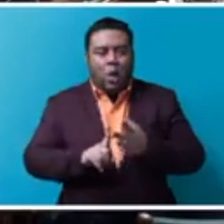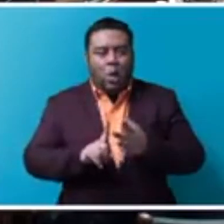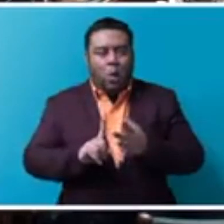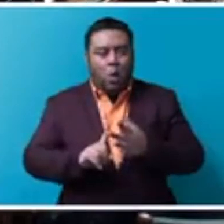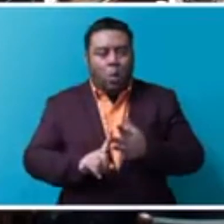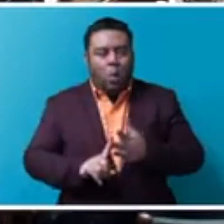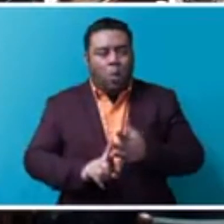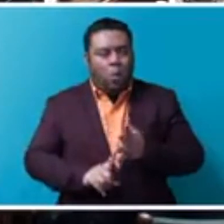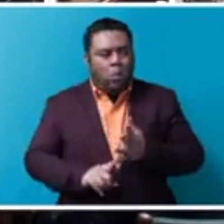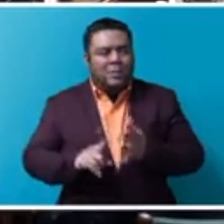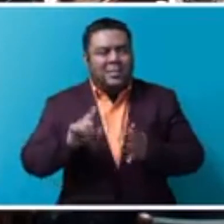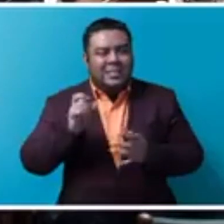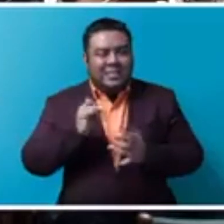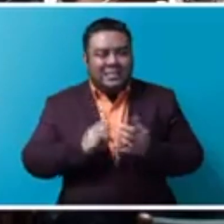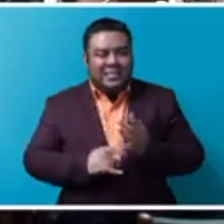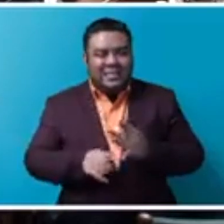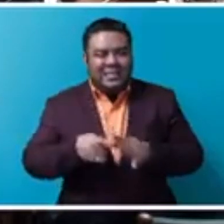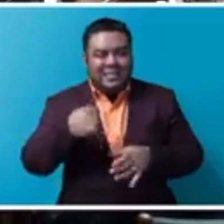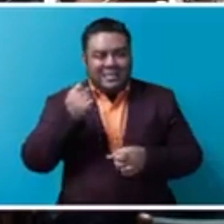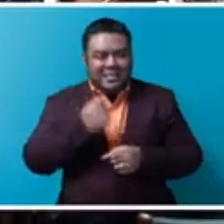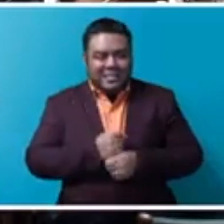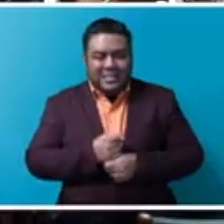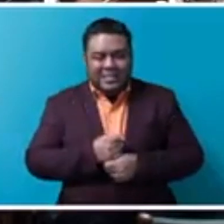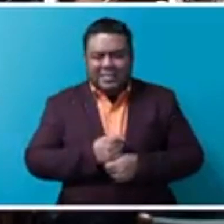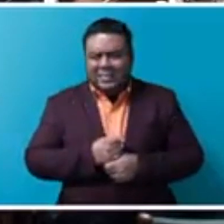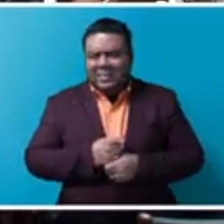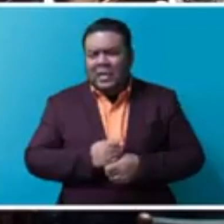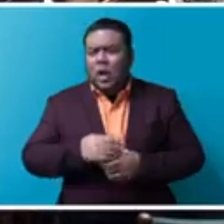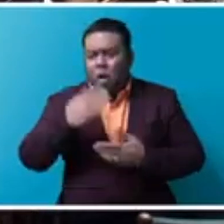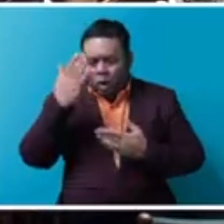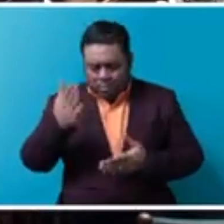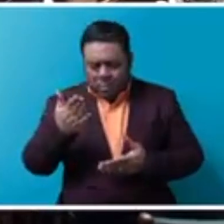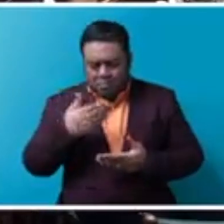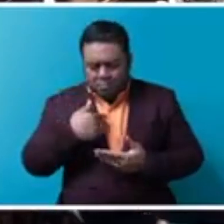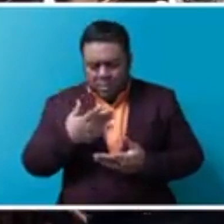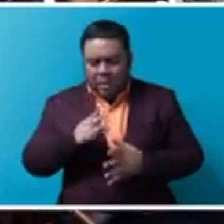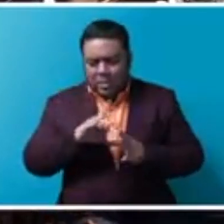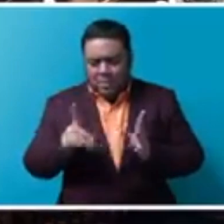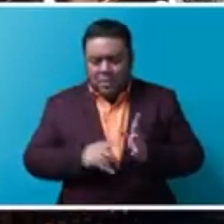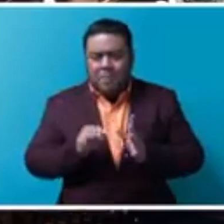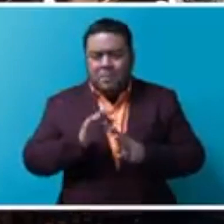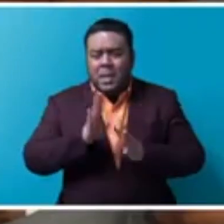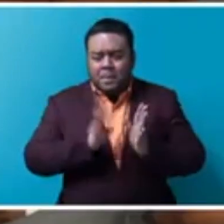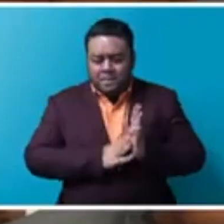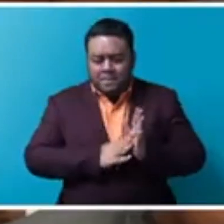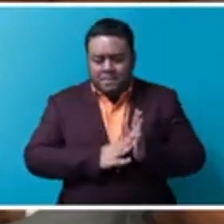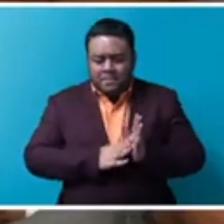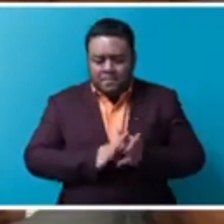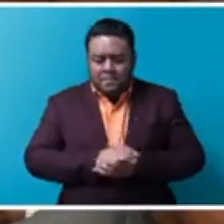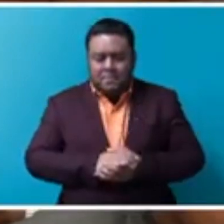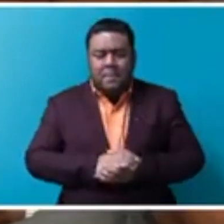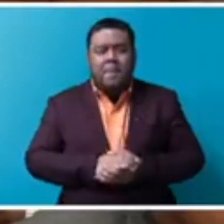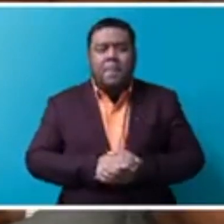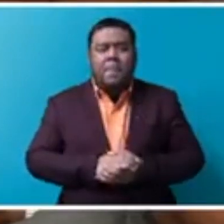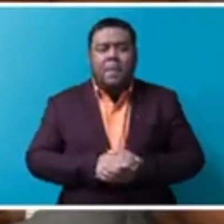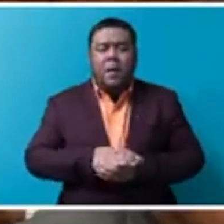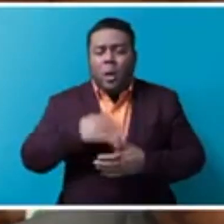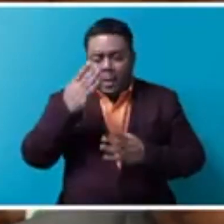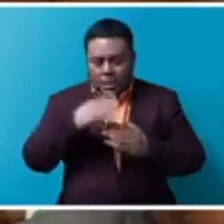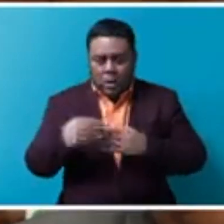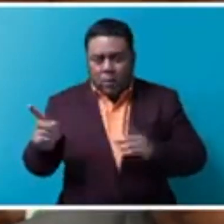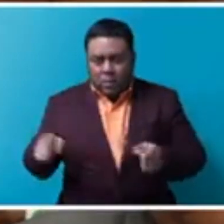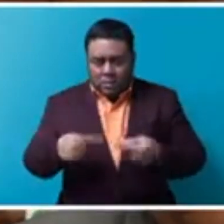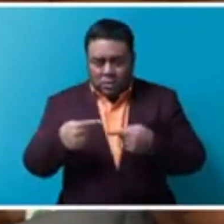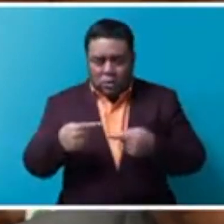Mr. Speaker, sir, Honorable Prime Minister, Honorable Deputy Prime Ministers, Honorable Leader of the Opposition,